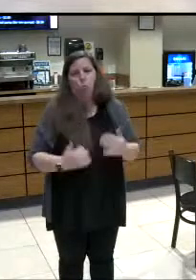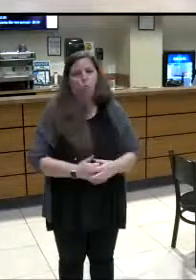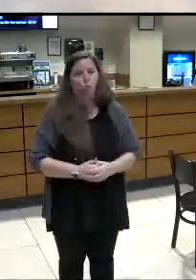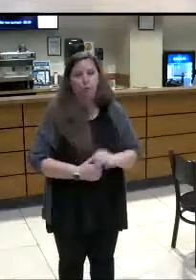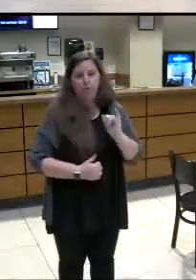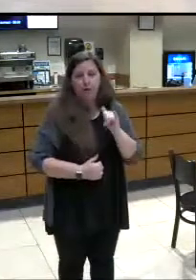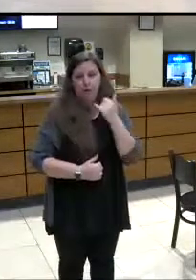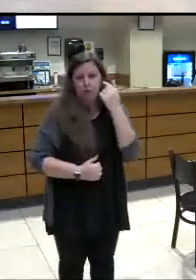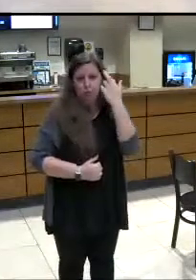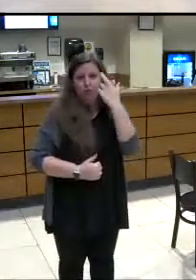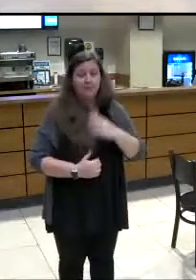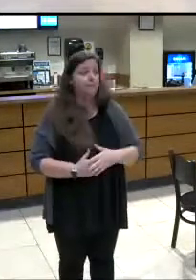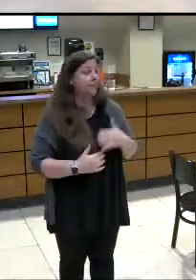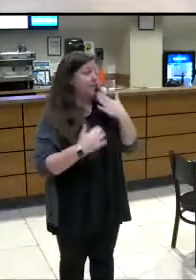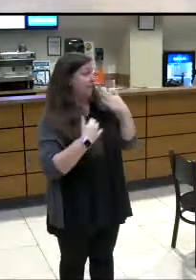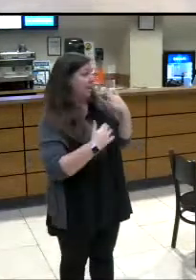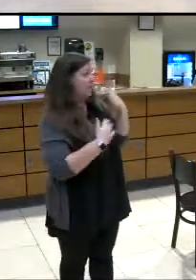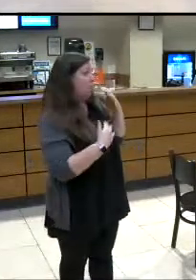Thank you all.